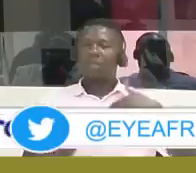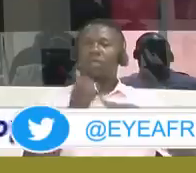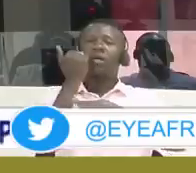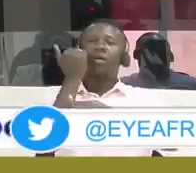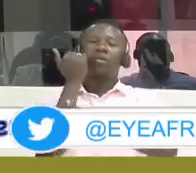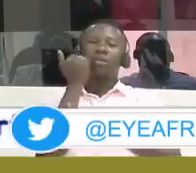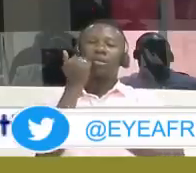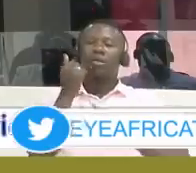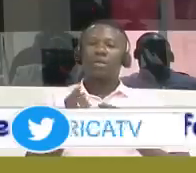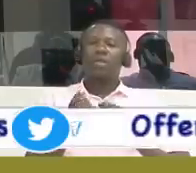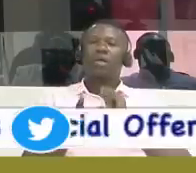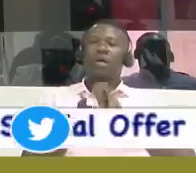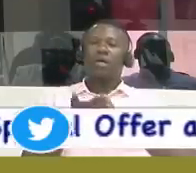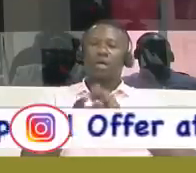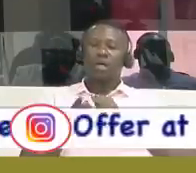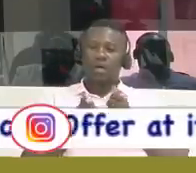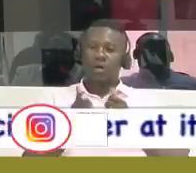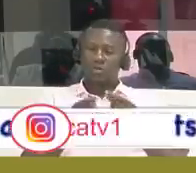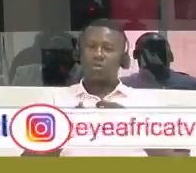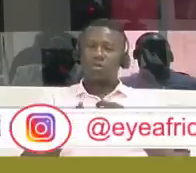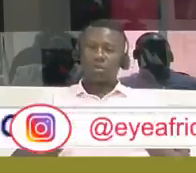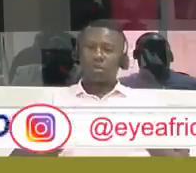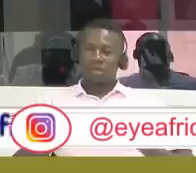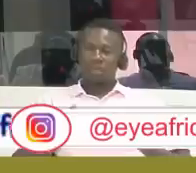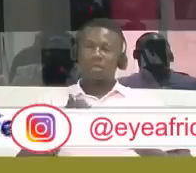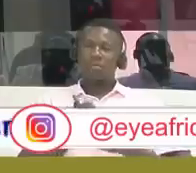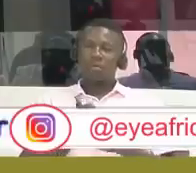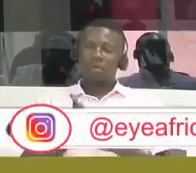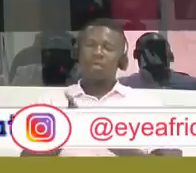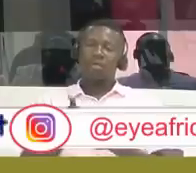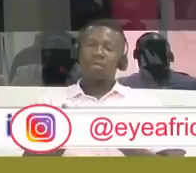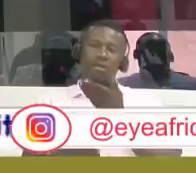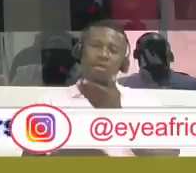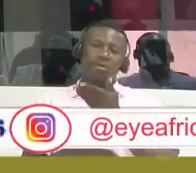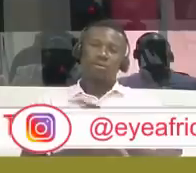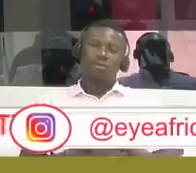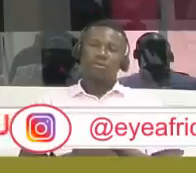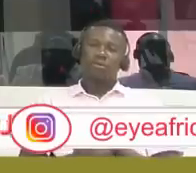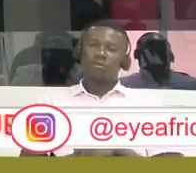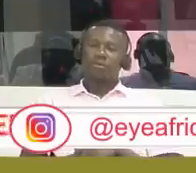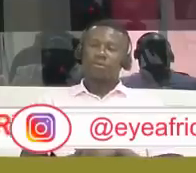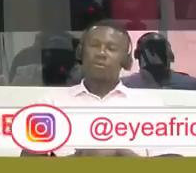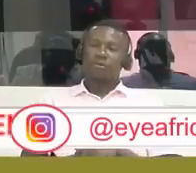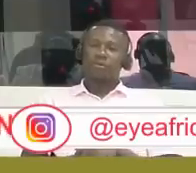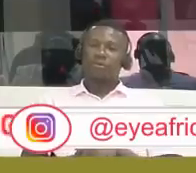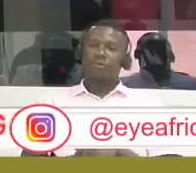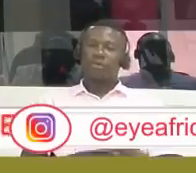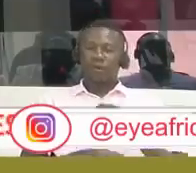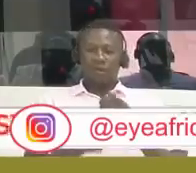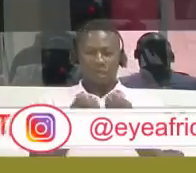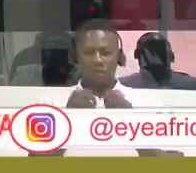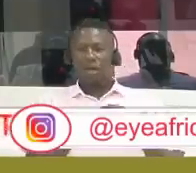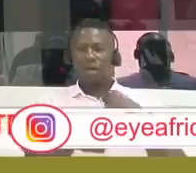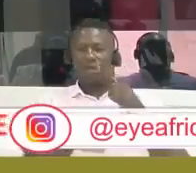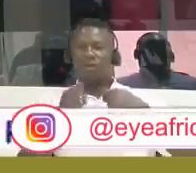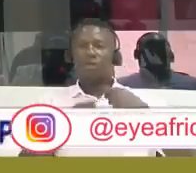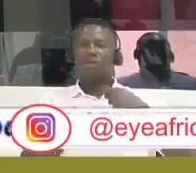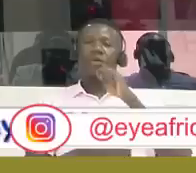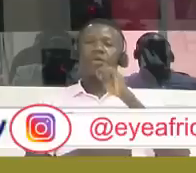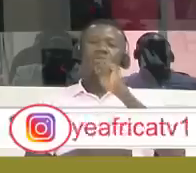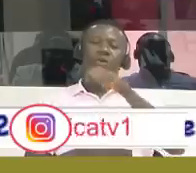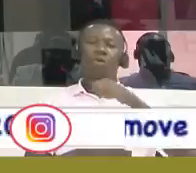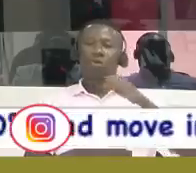manager. Can you tell us immediately after your secondary education what you did? I got